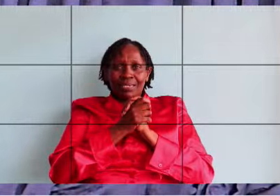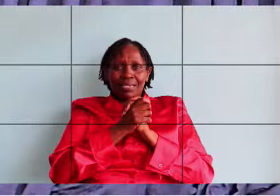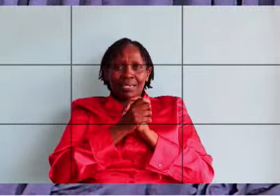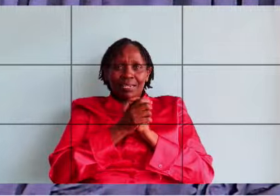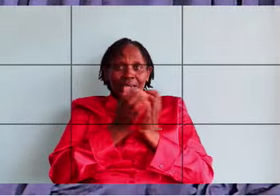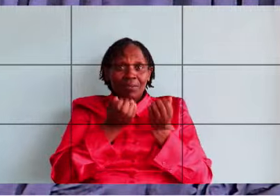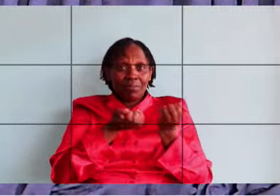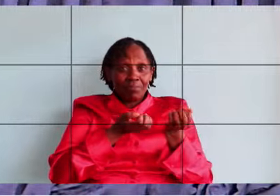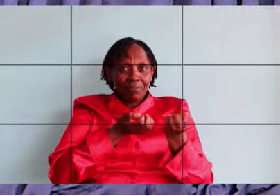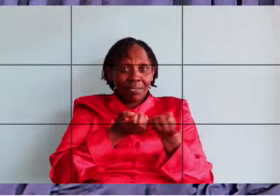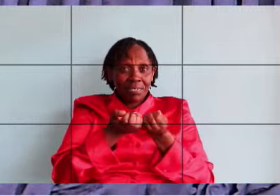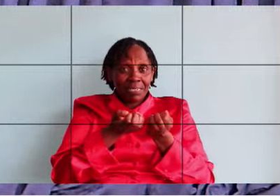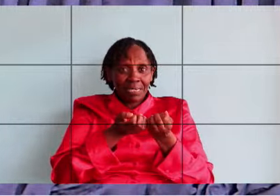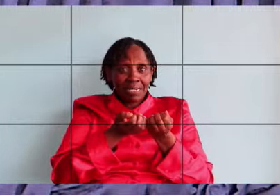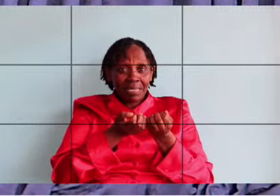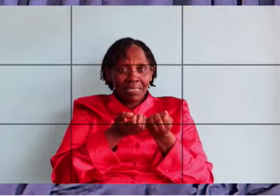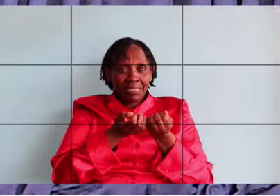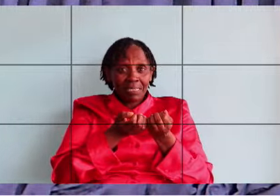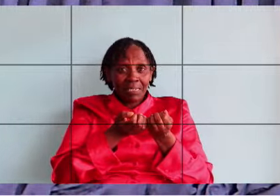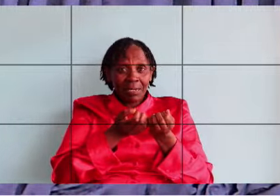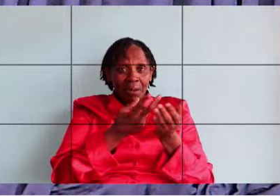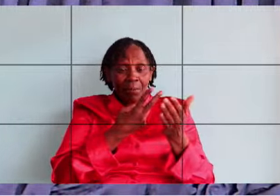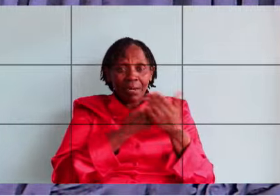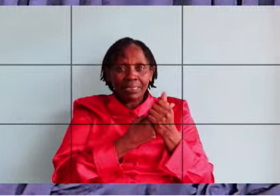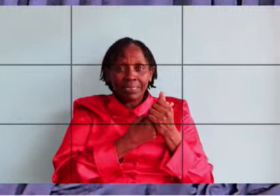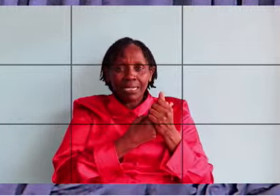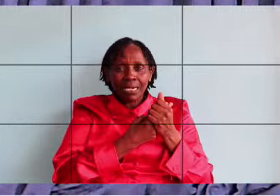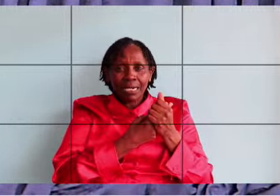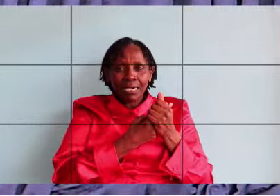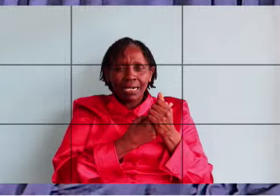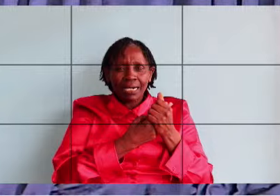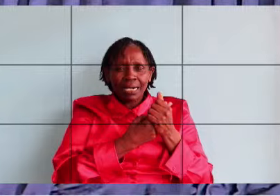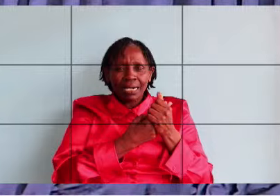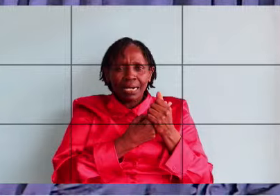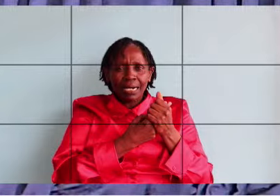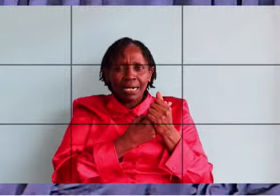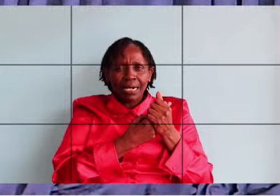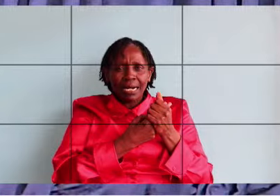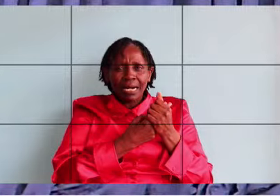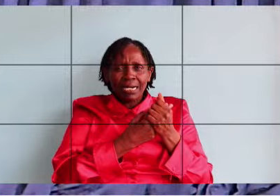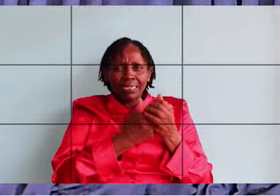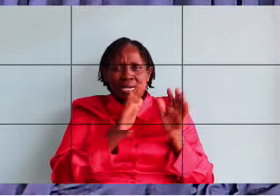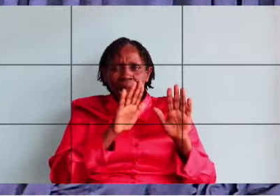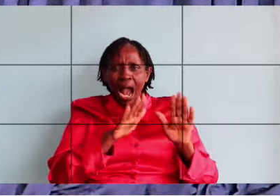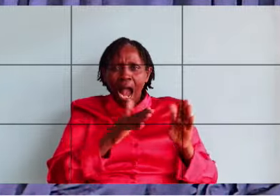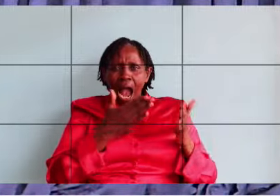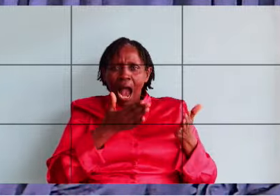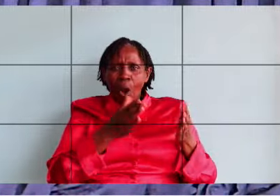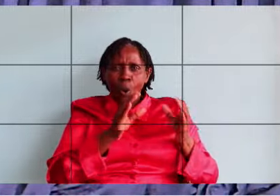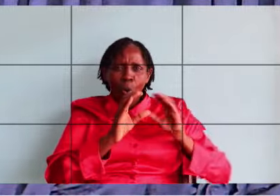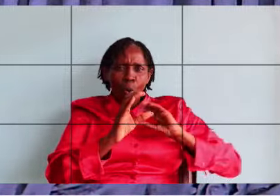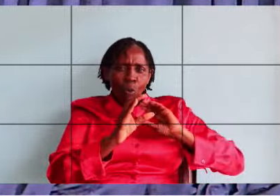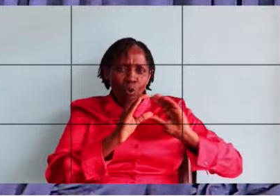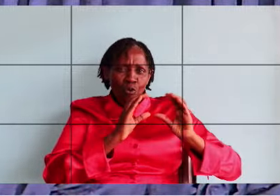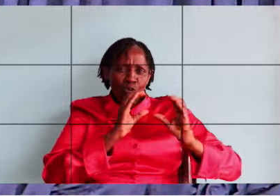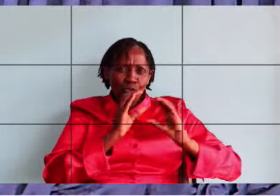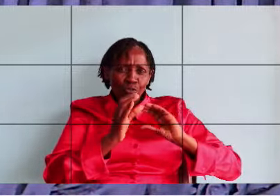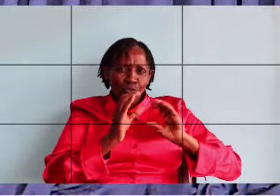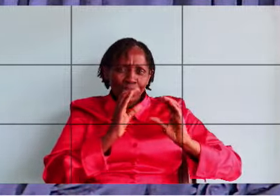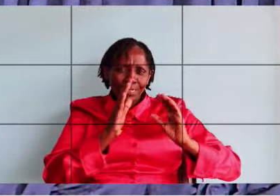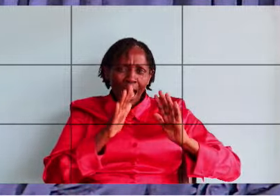other day. While on one side we are struggling to think, how do we strike a conversation? On the other